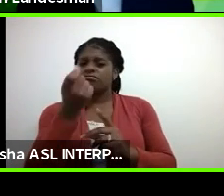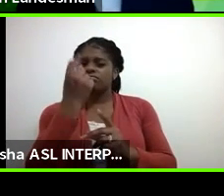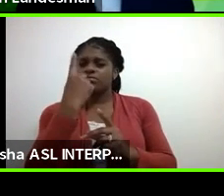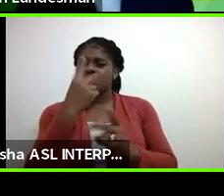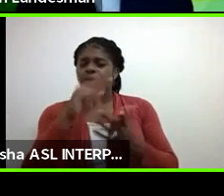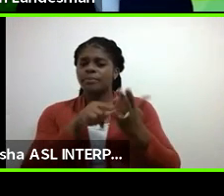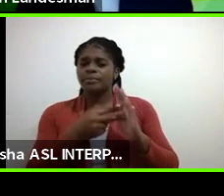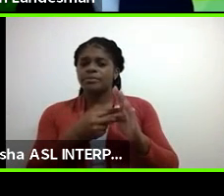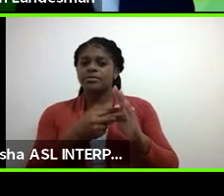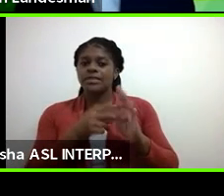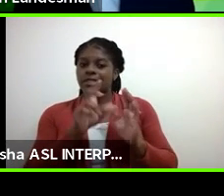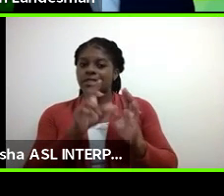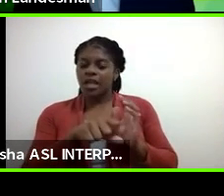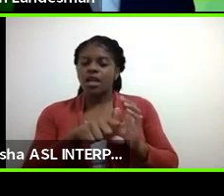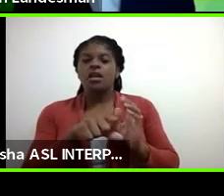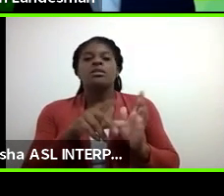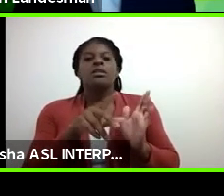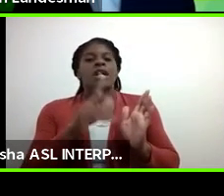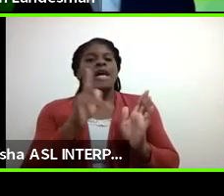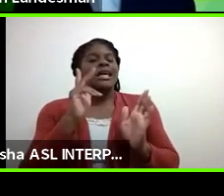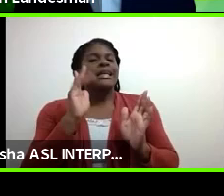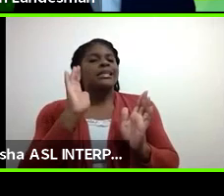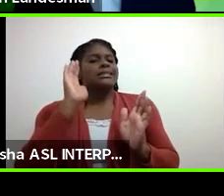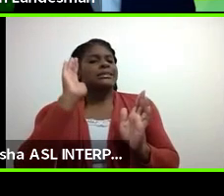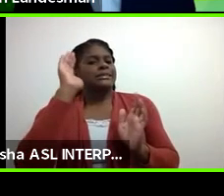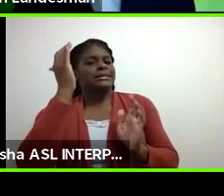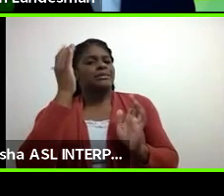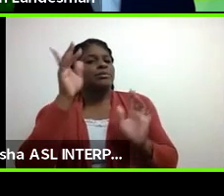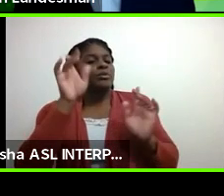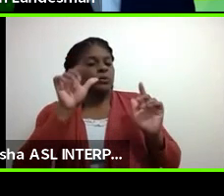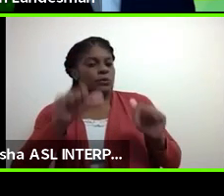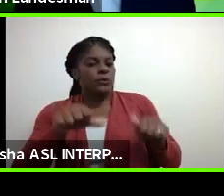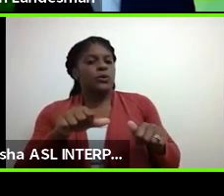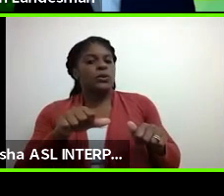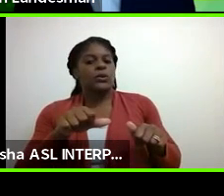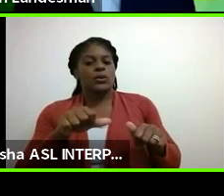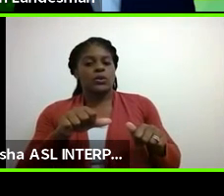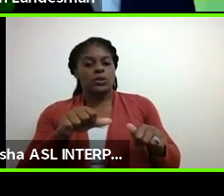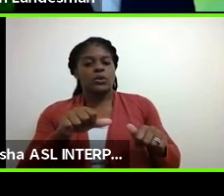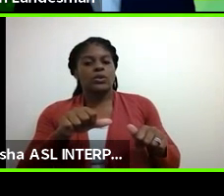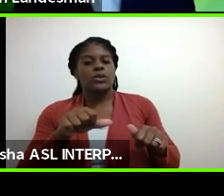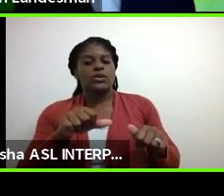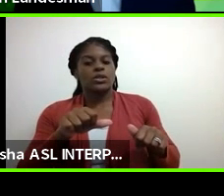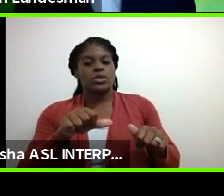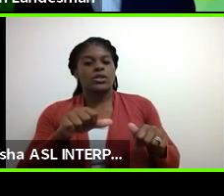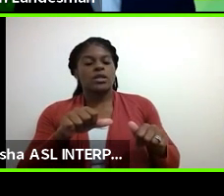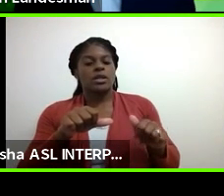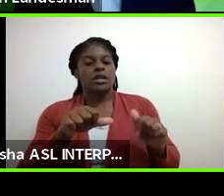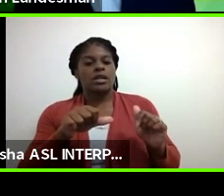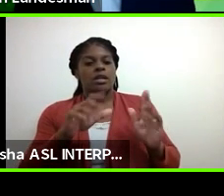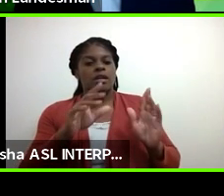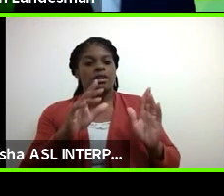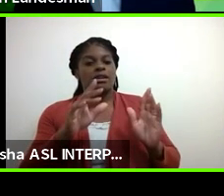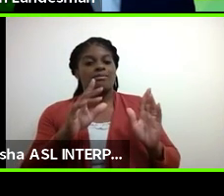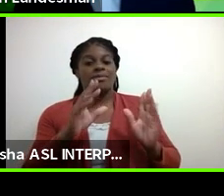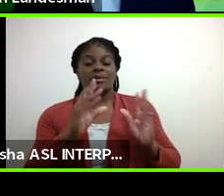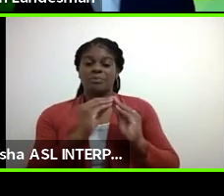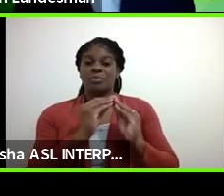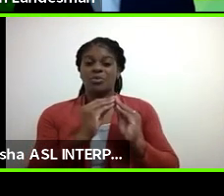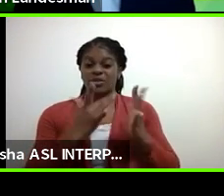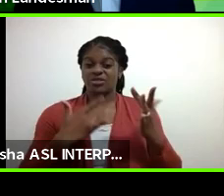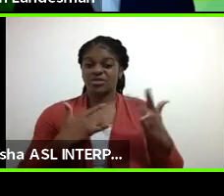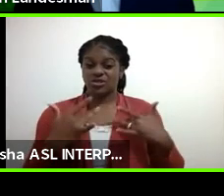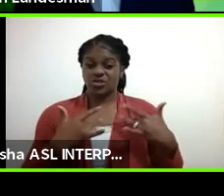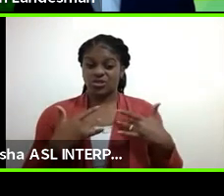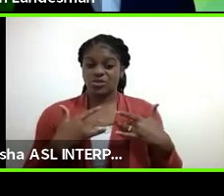that certainly it looks like there could be you know, more significant concerns in minoritized